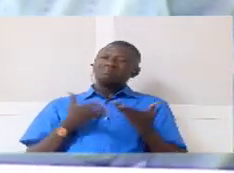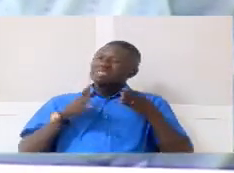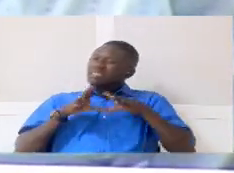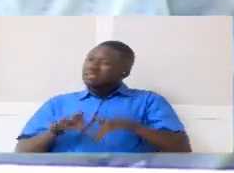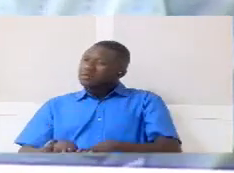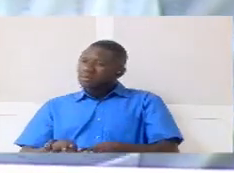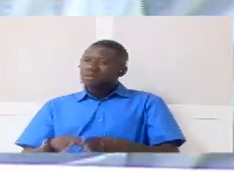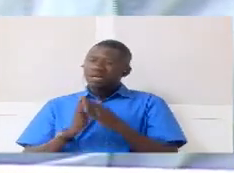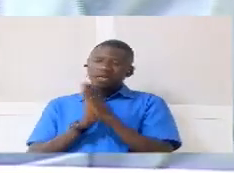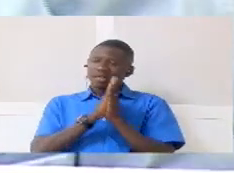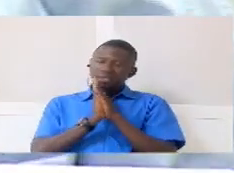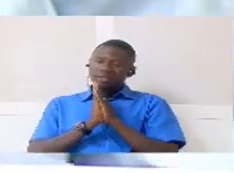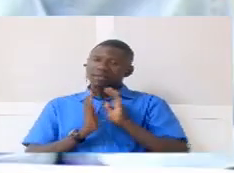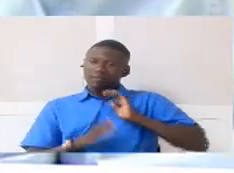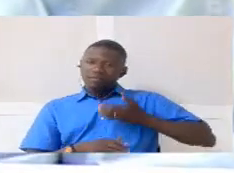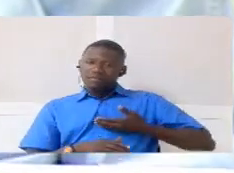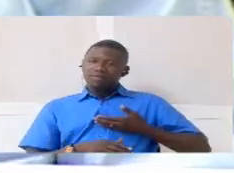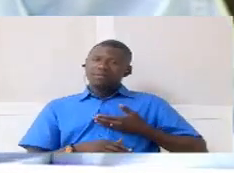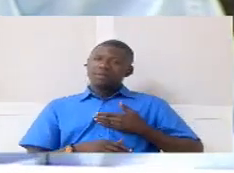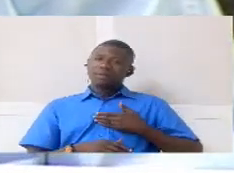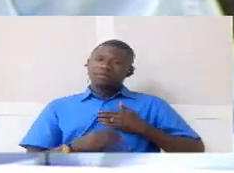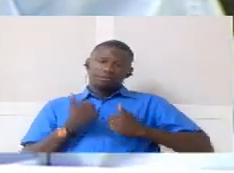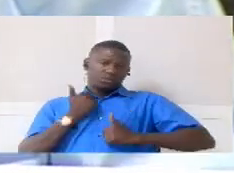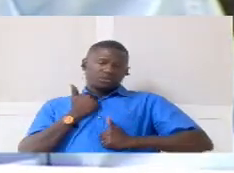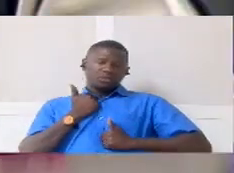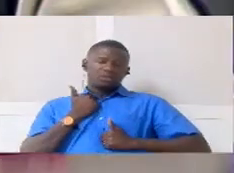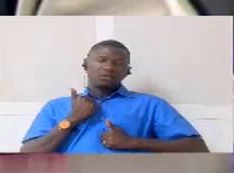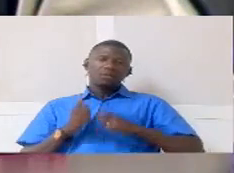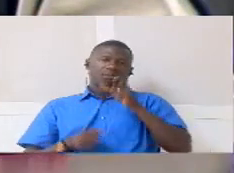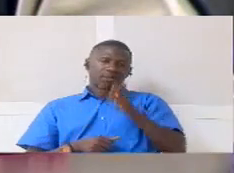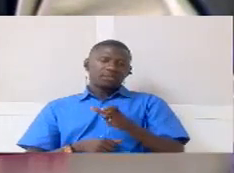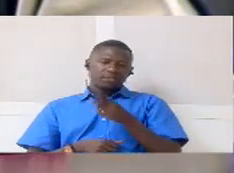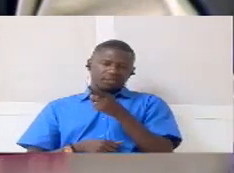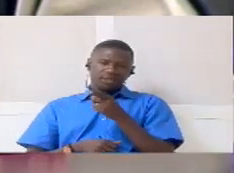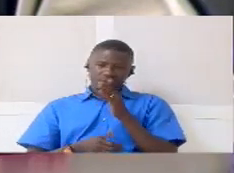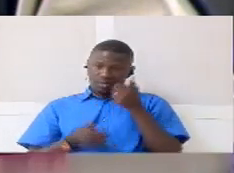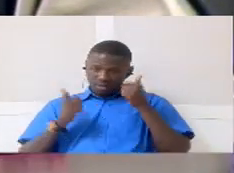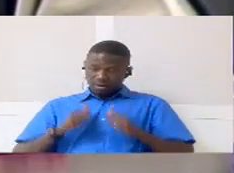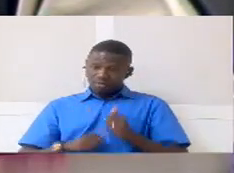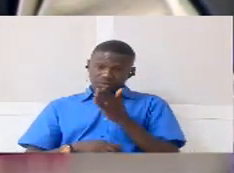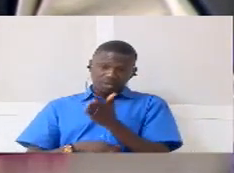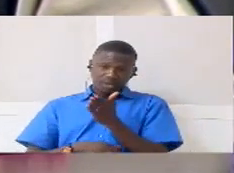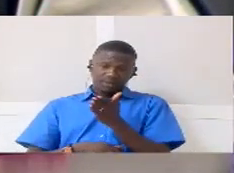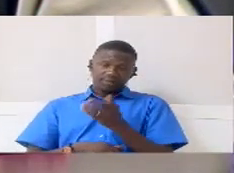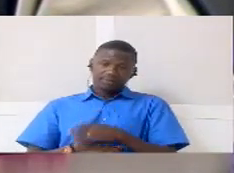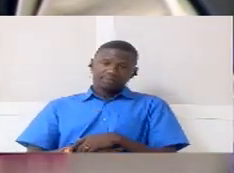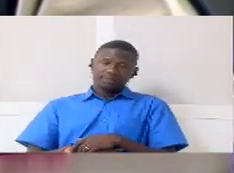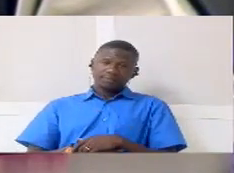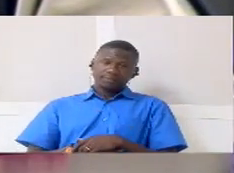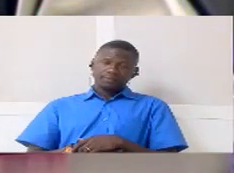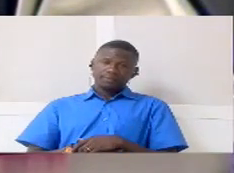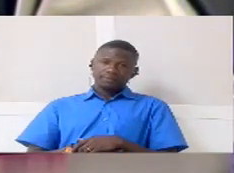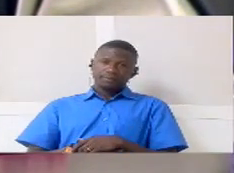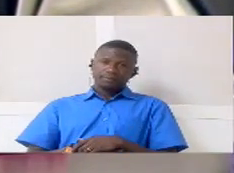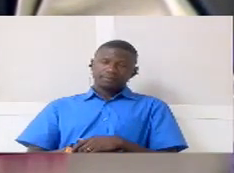that not the case? Amunda kwolu manda wo fananade. Fatam fanso be kerinne molu kama meni alonko wollem